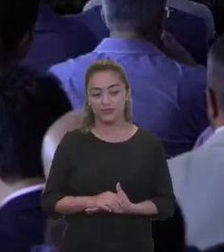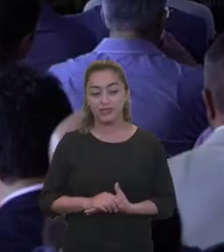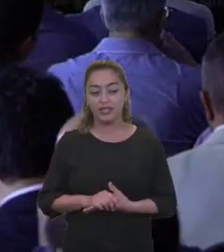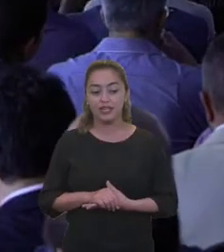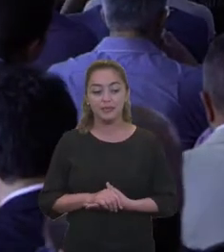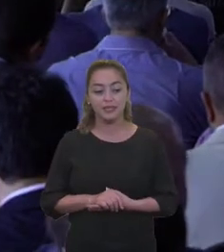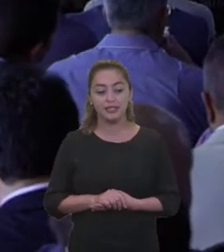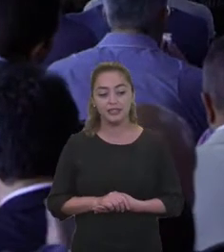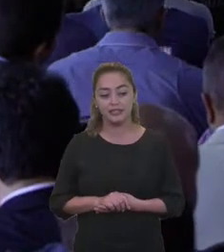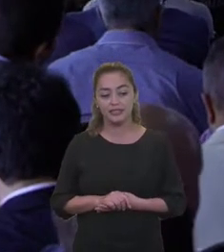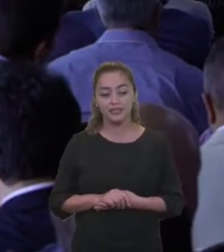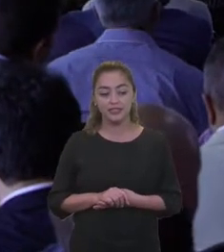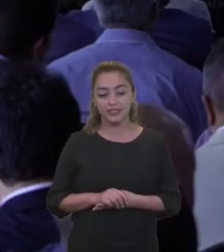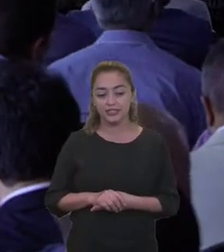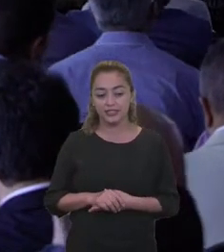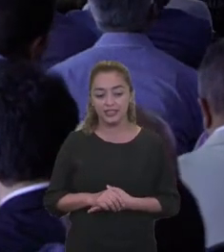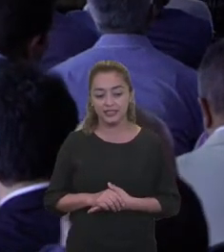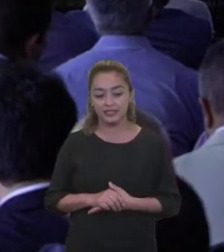Thank you very